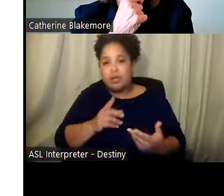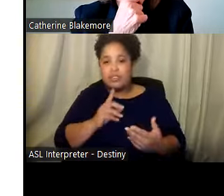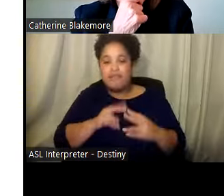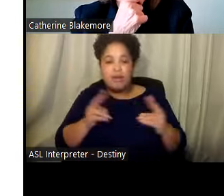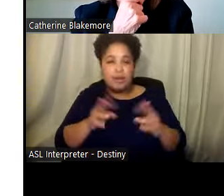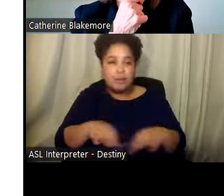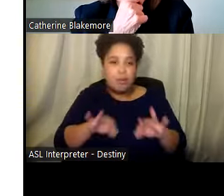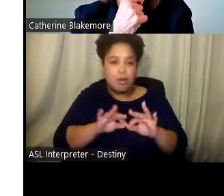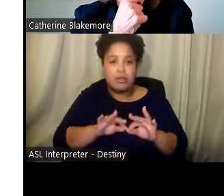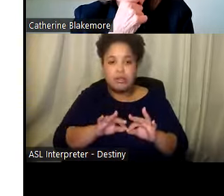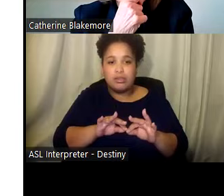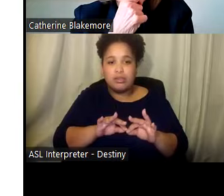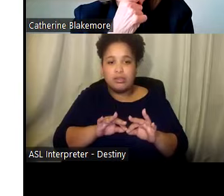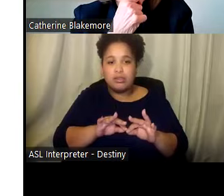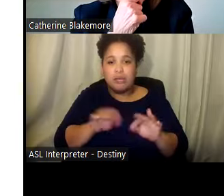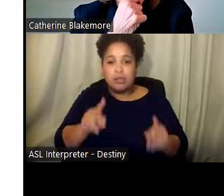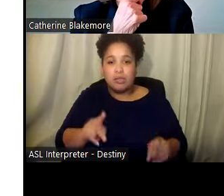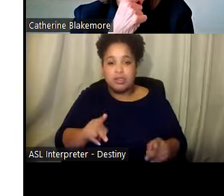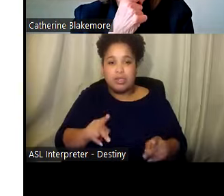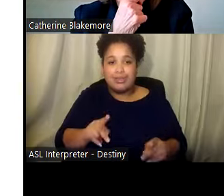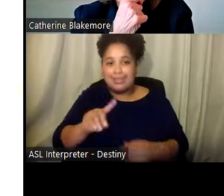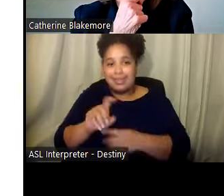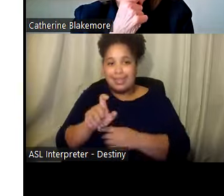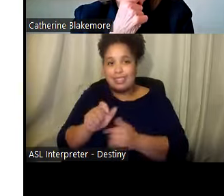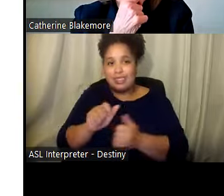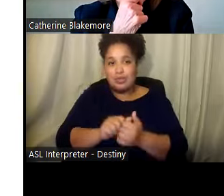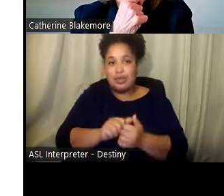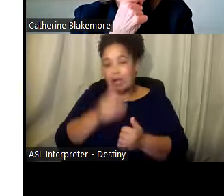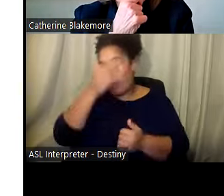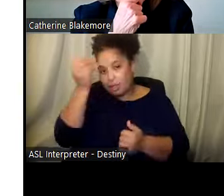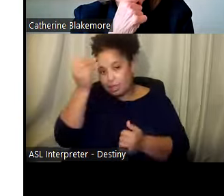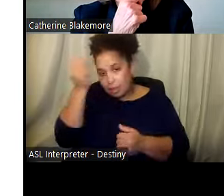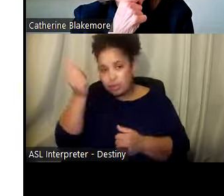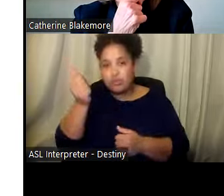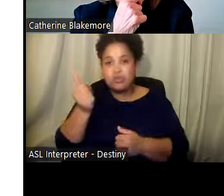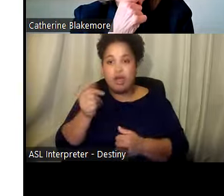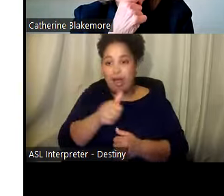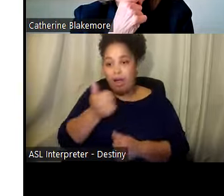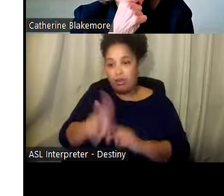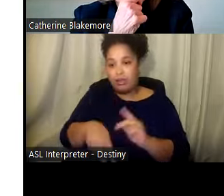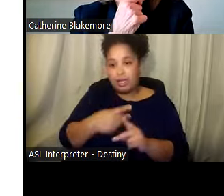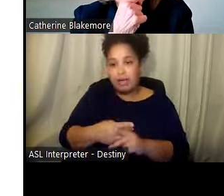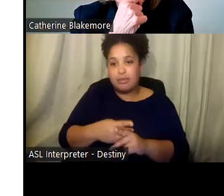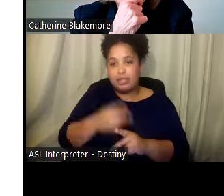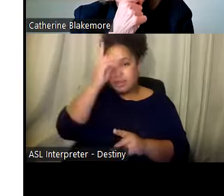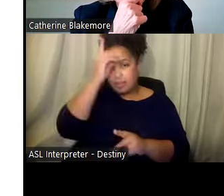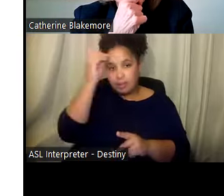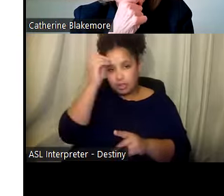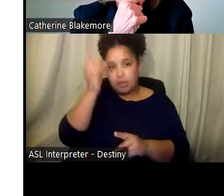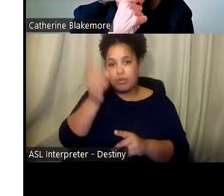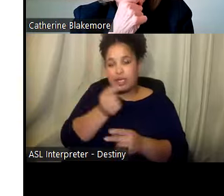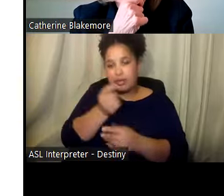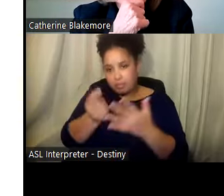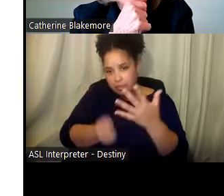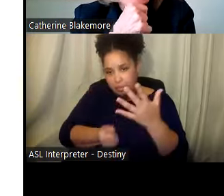important that when someone is diagnosed with Alzheimer's, that other types of dementia are ruled out. Thank